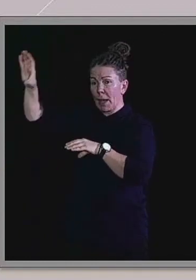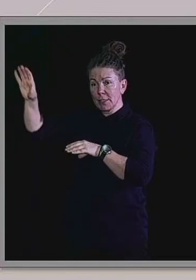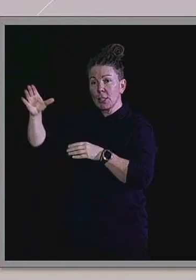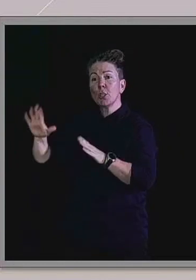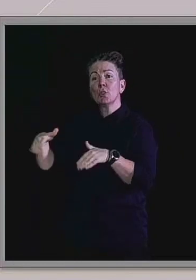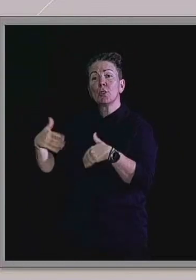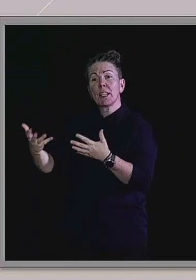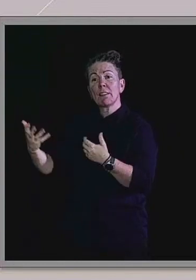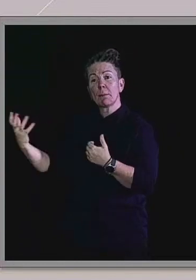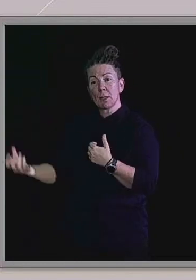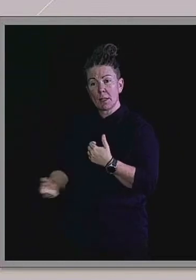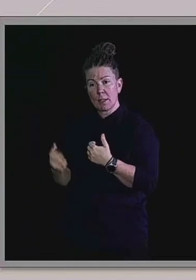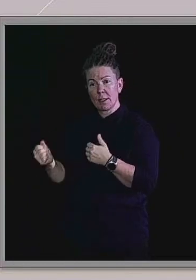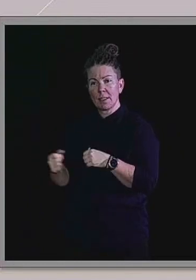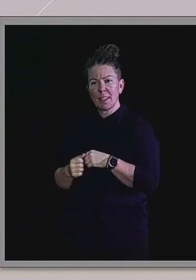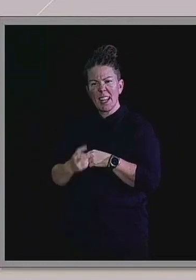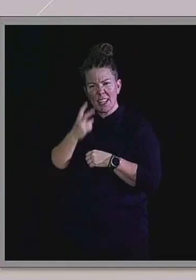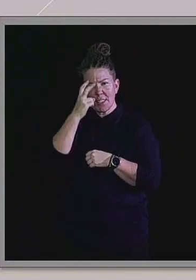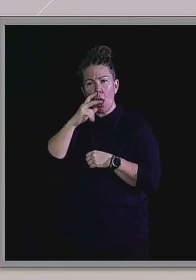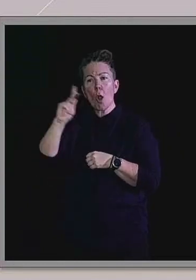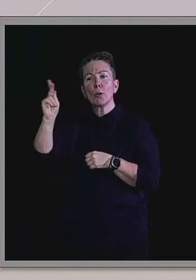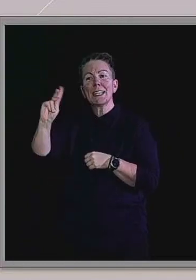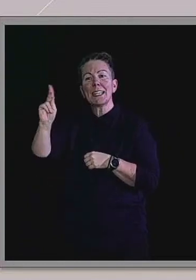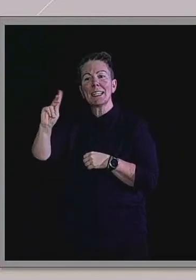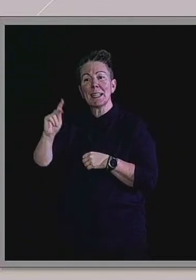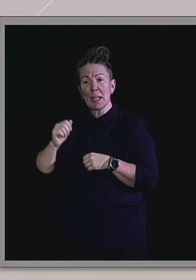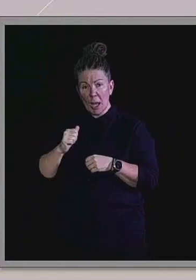It's the old kindergarten. Yeah. I have my